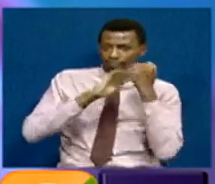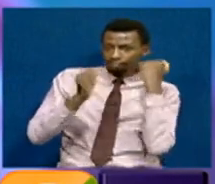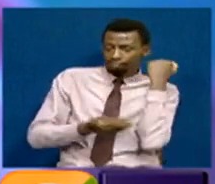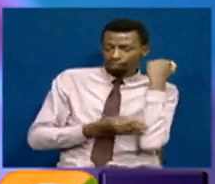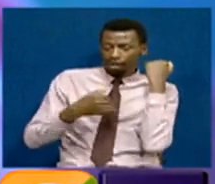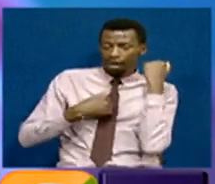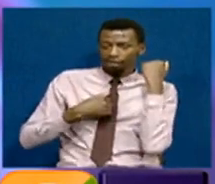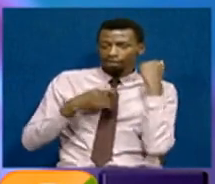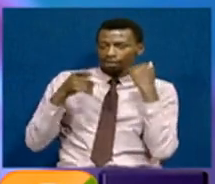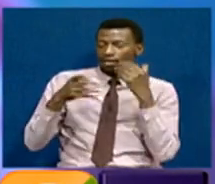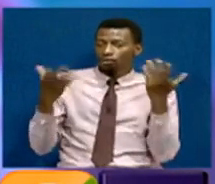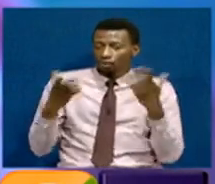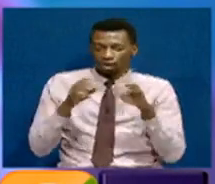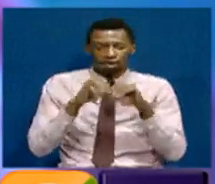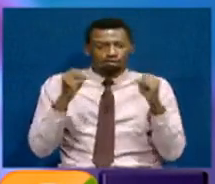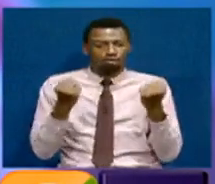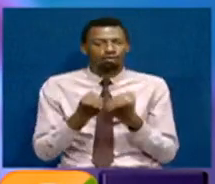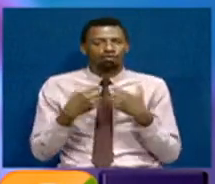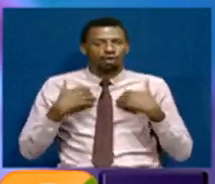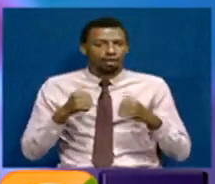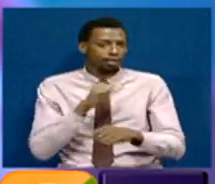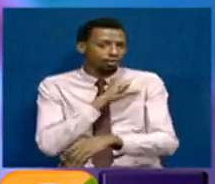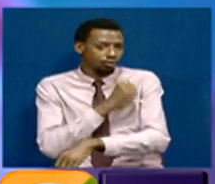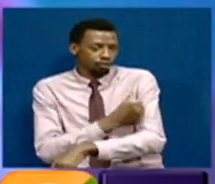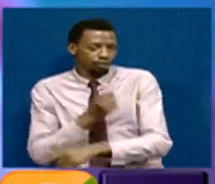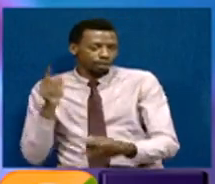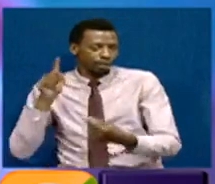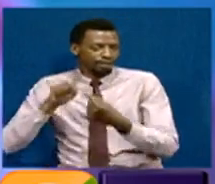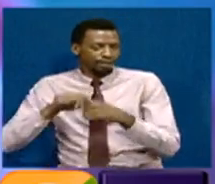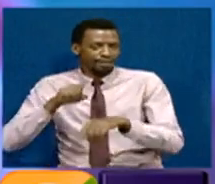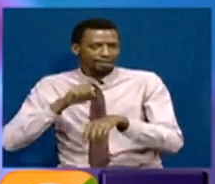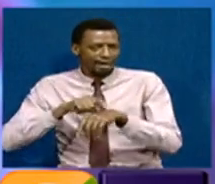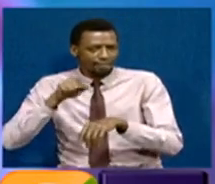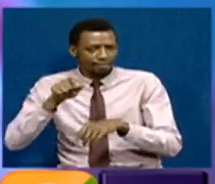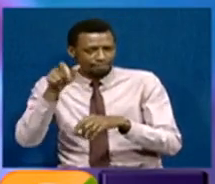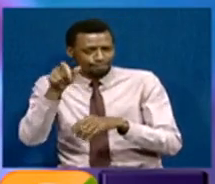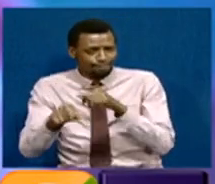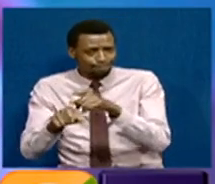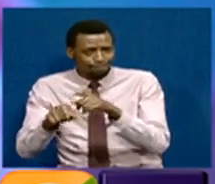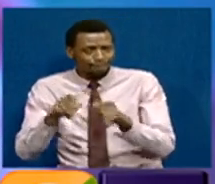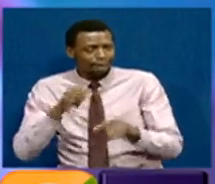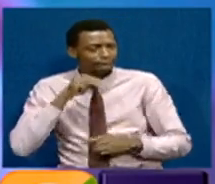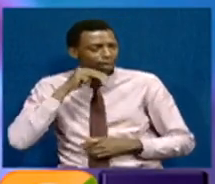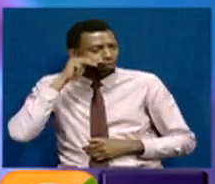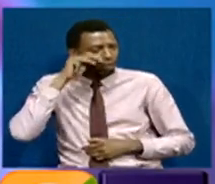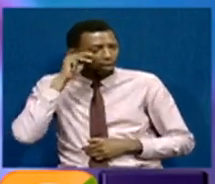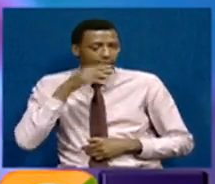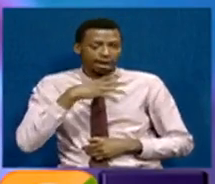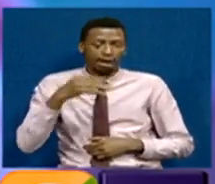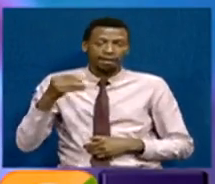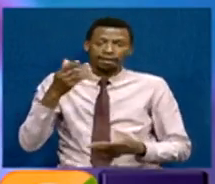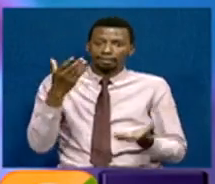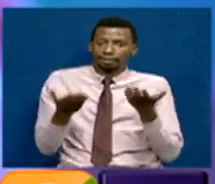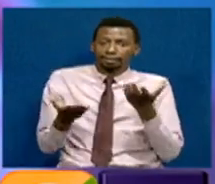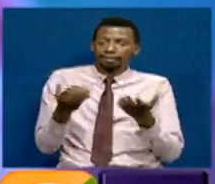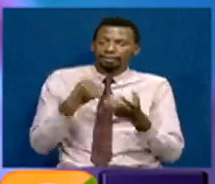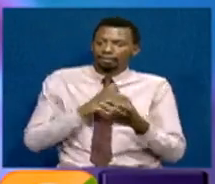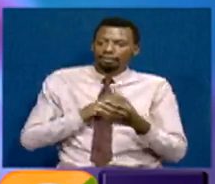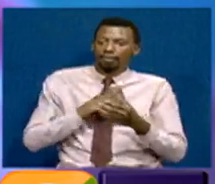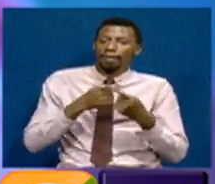social health authority until to the time that that person is maturing and, God forbid, death, we have covered in the social